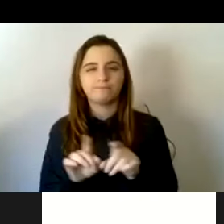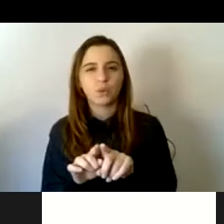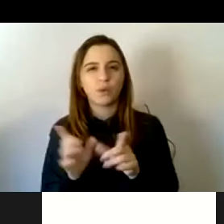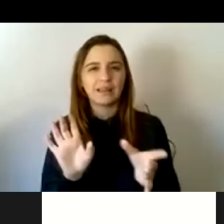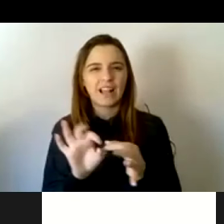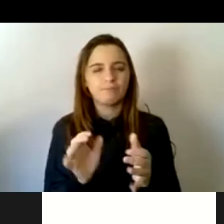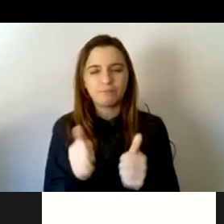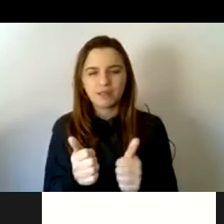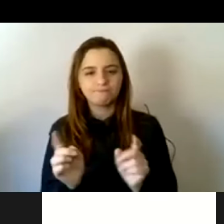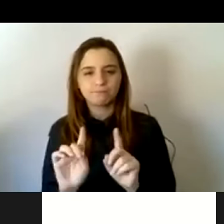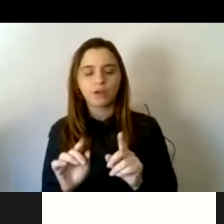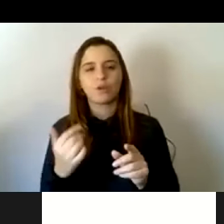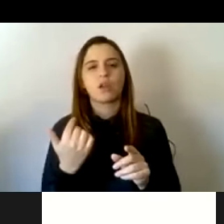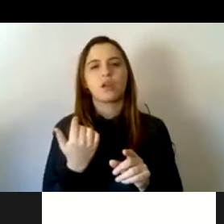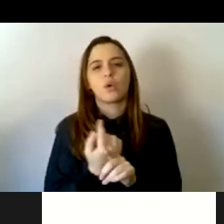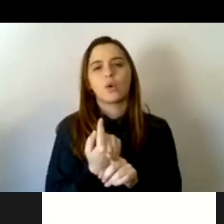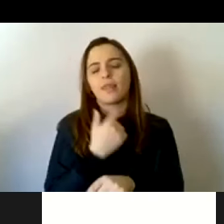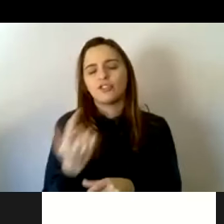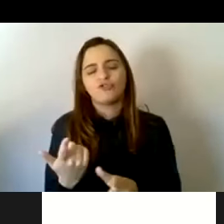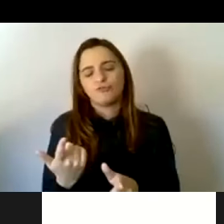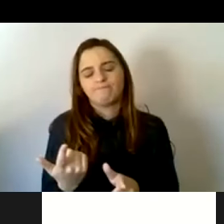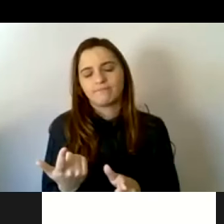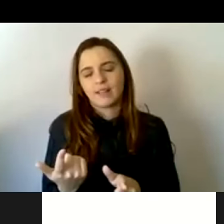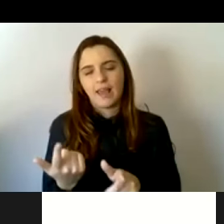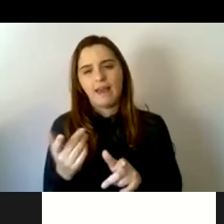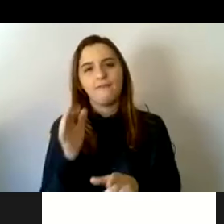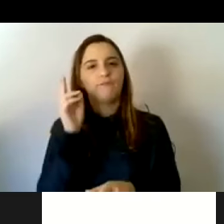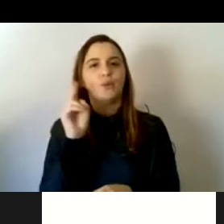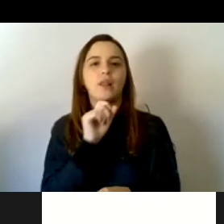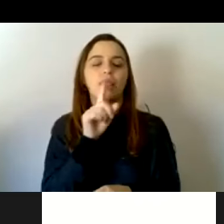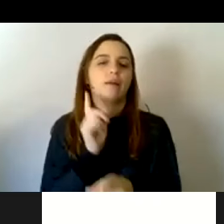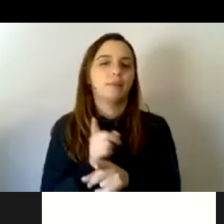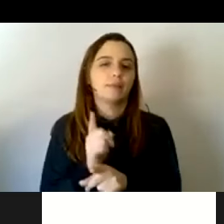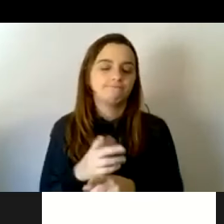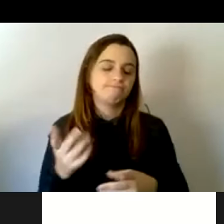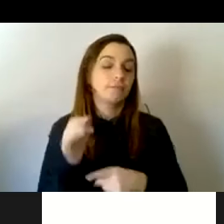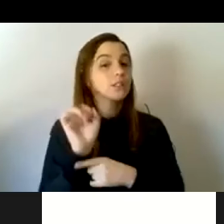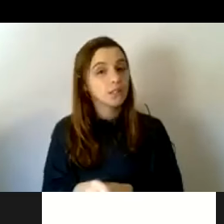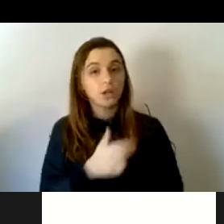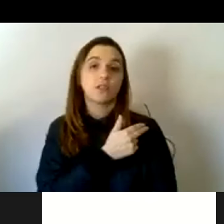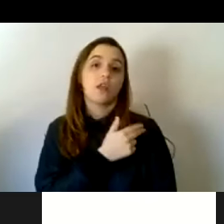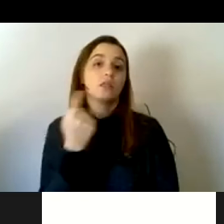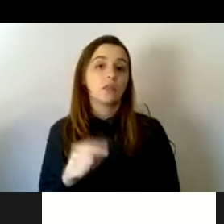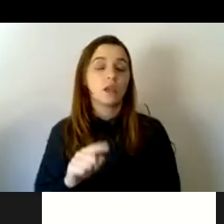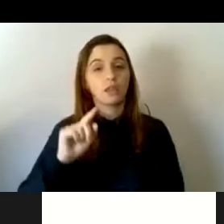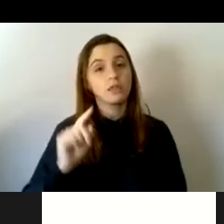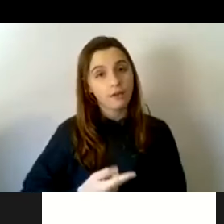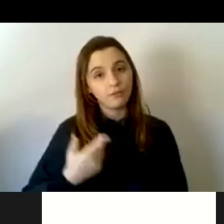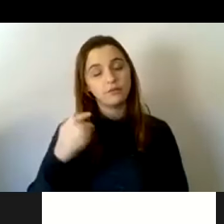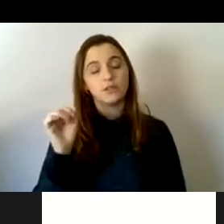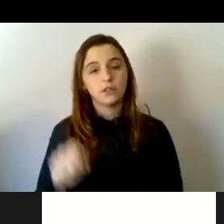you say is equally worth. So yes, the universities have a duty to answer these extremists.